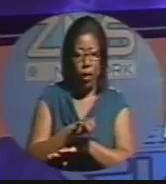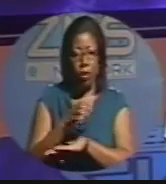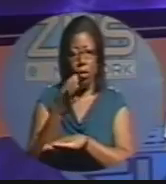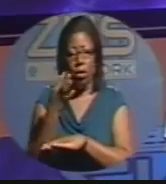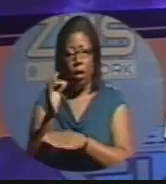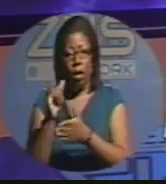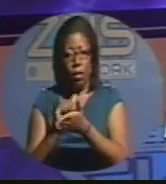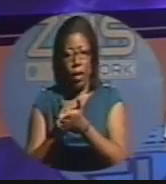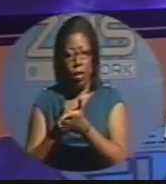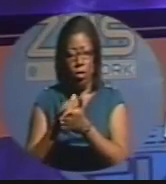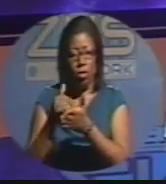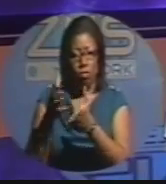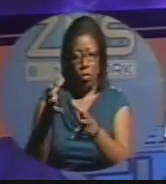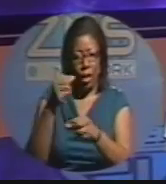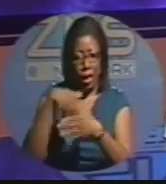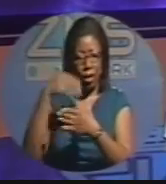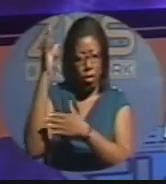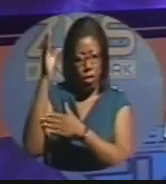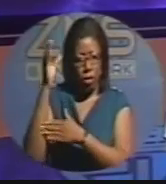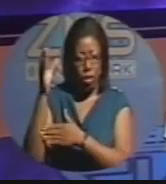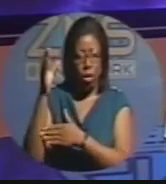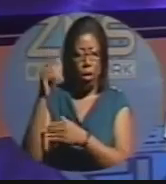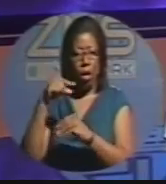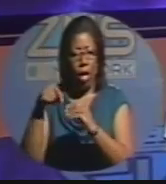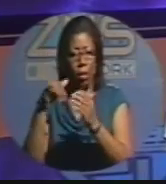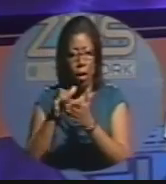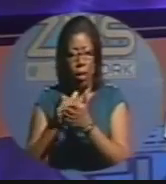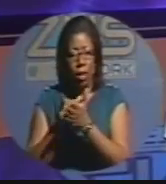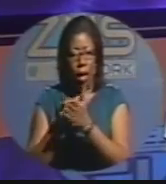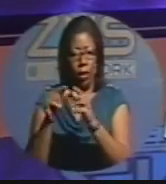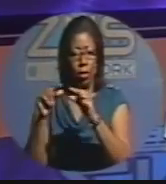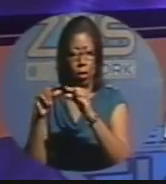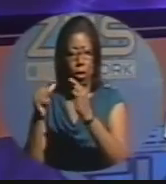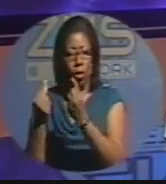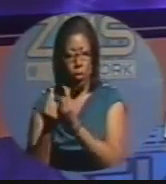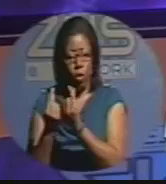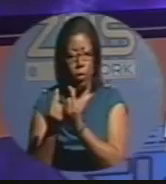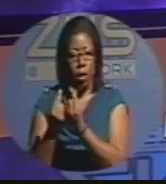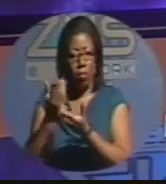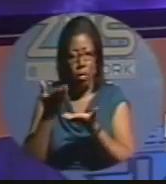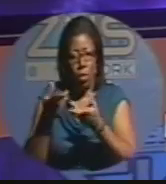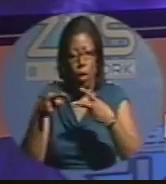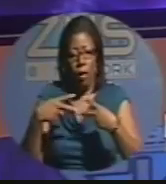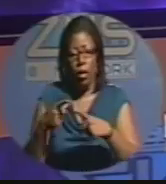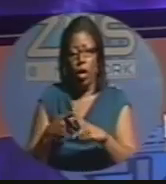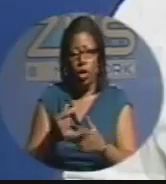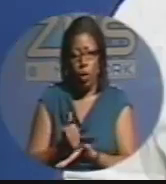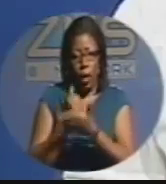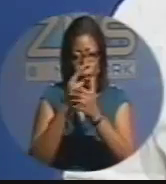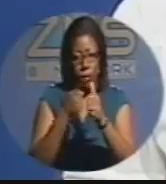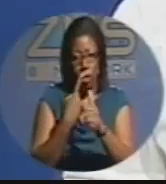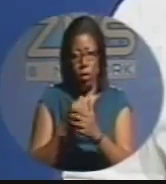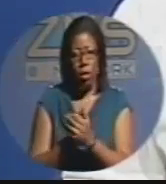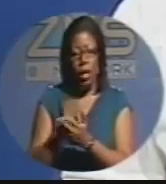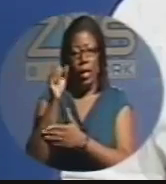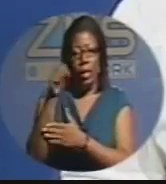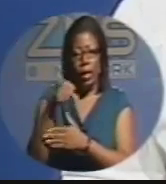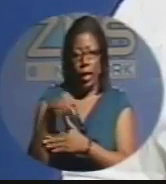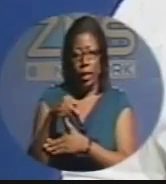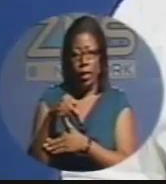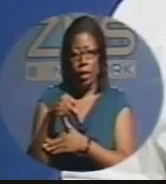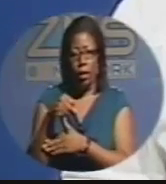you've taken into consideration as one of those vulnerable groups that you may have to assist first? Yes, of